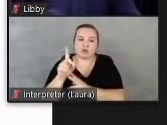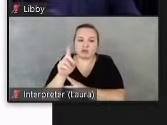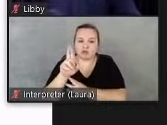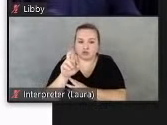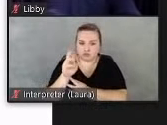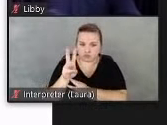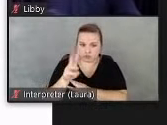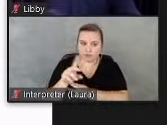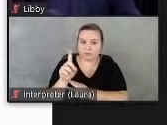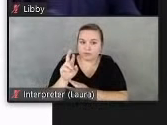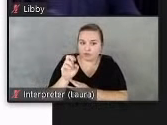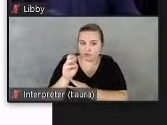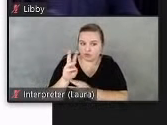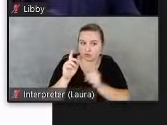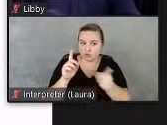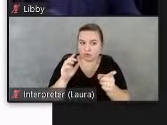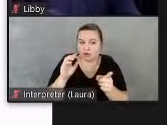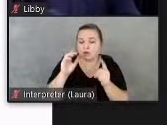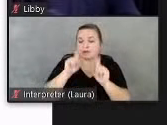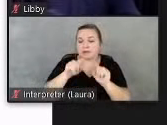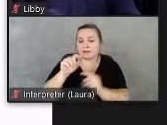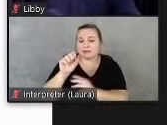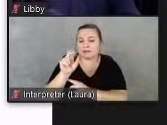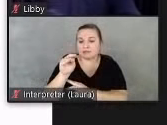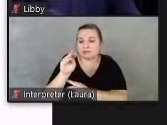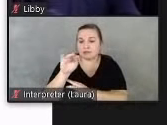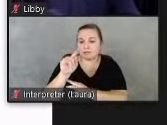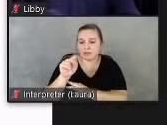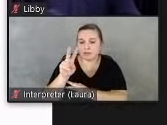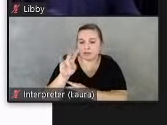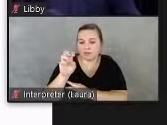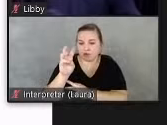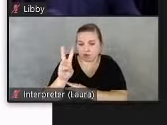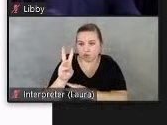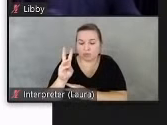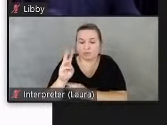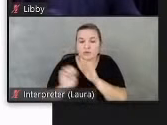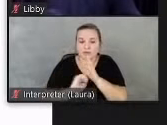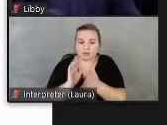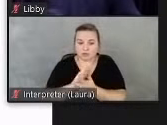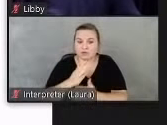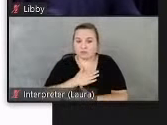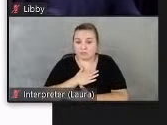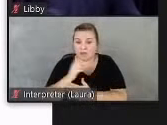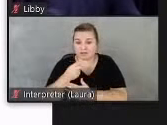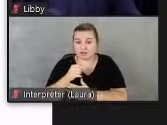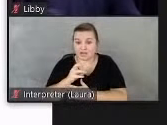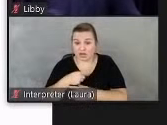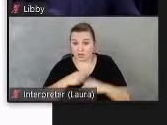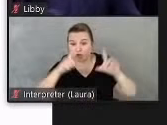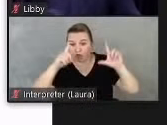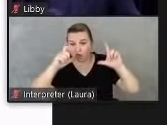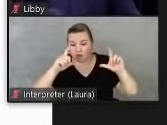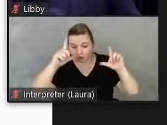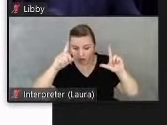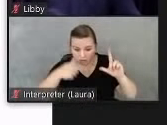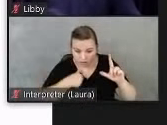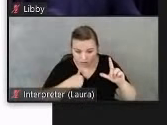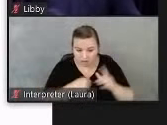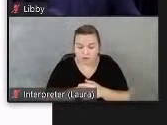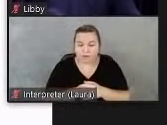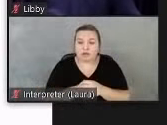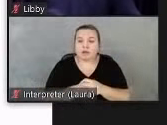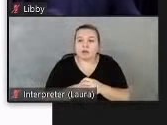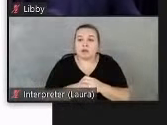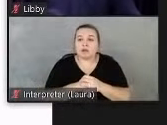Drew attended the Summit View Elementary School. This is, and that's my shadow in the very lower part of the picture.